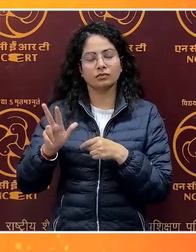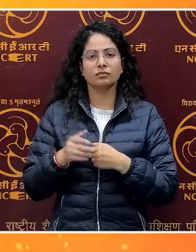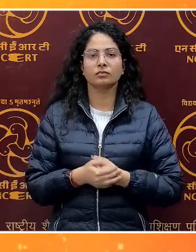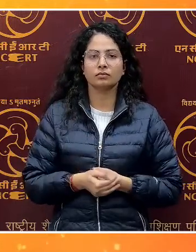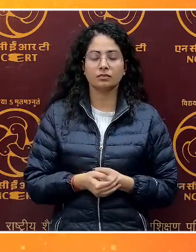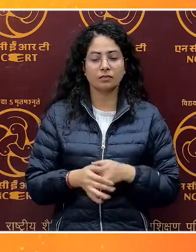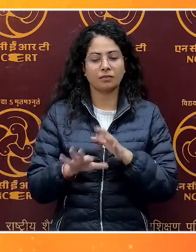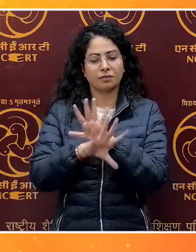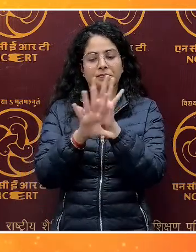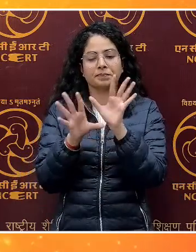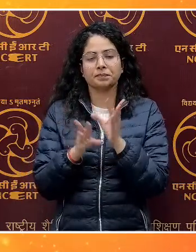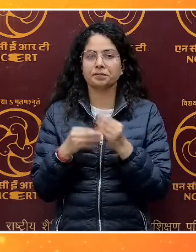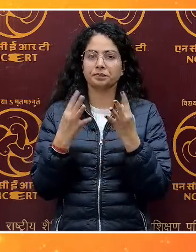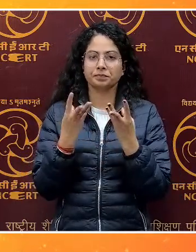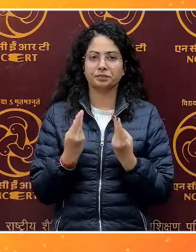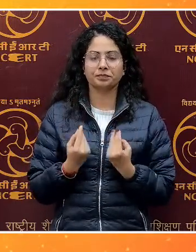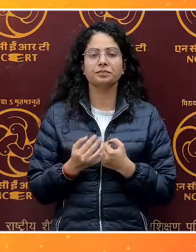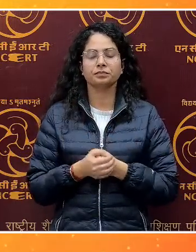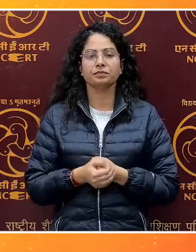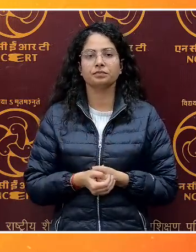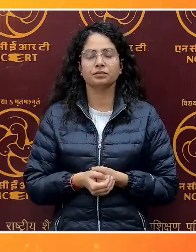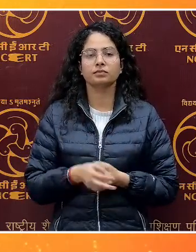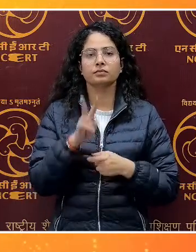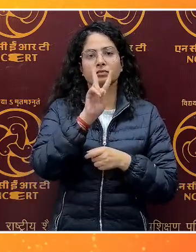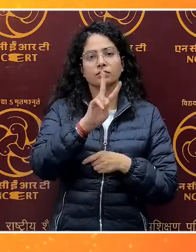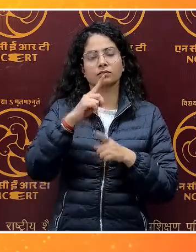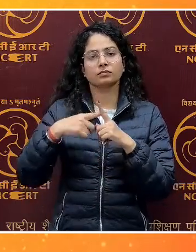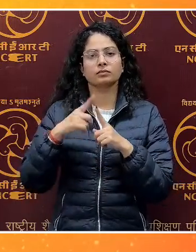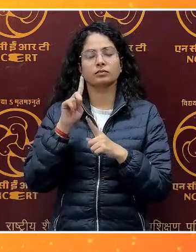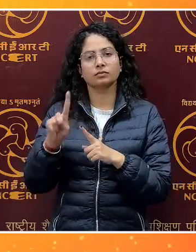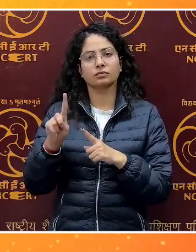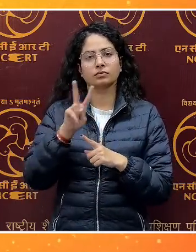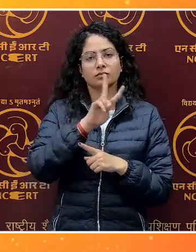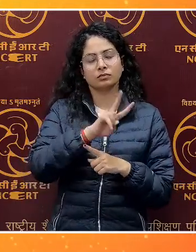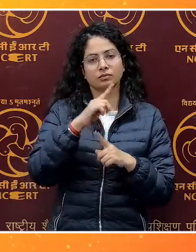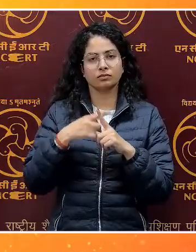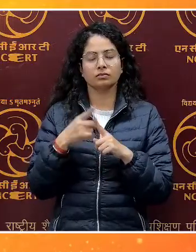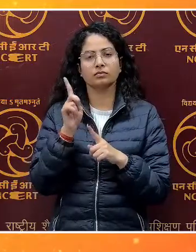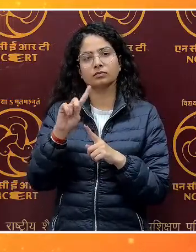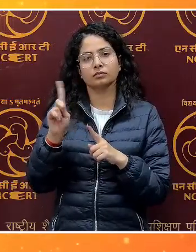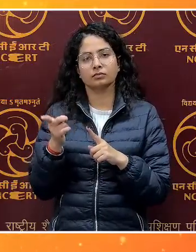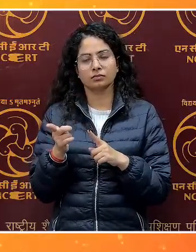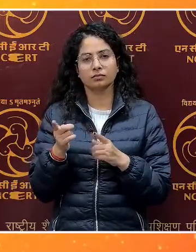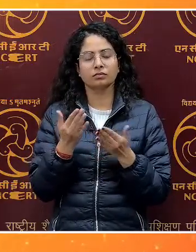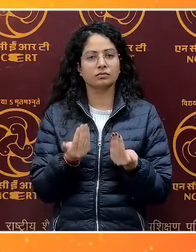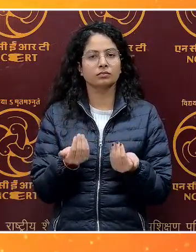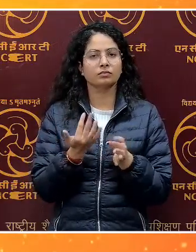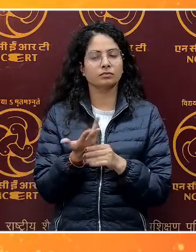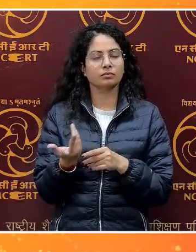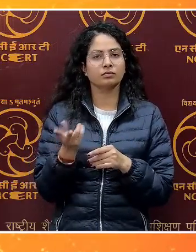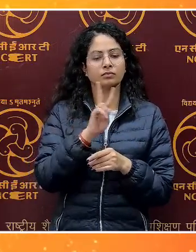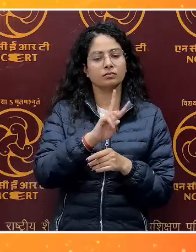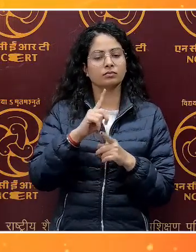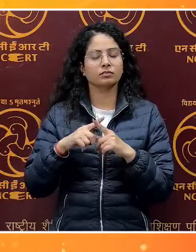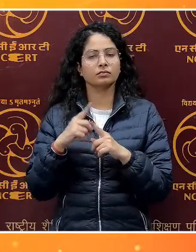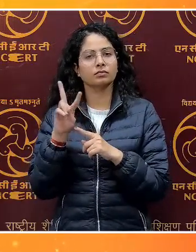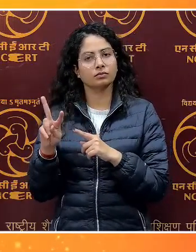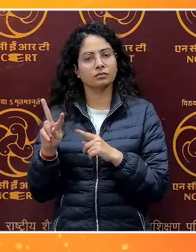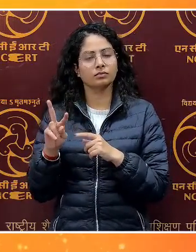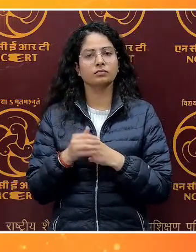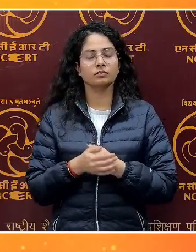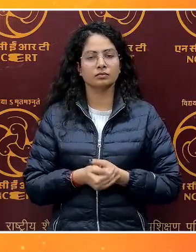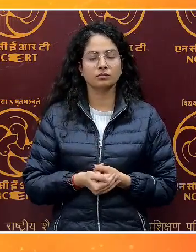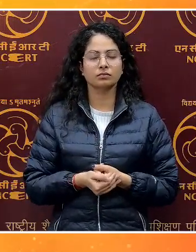need to calculate this. So here 2 1s are and 2 11s are, and here you see 2 2s are